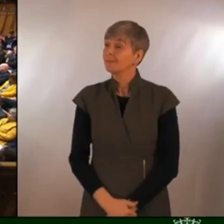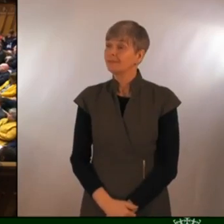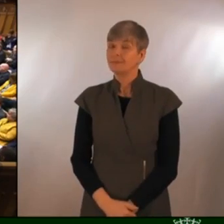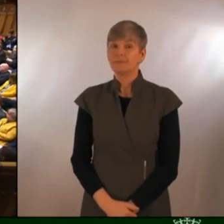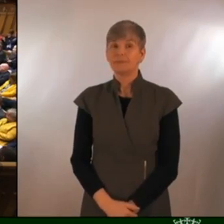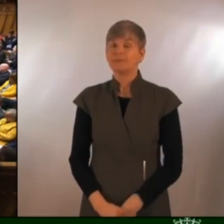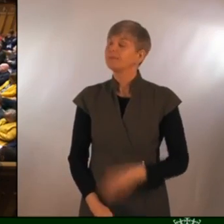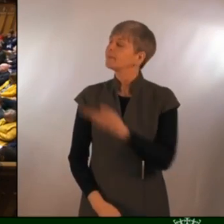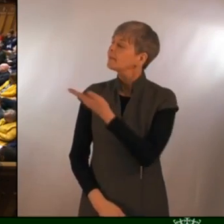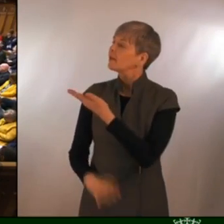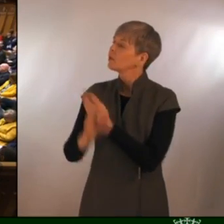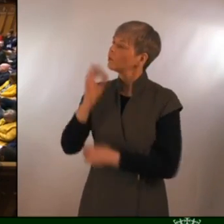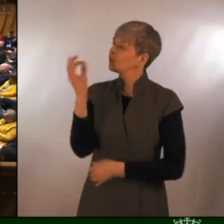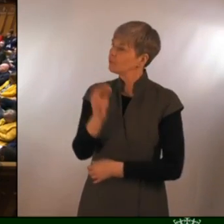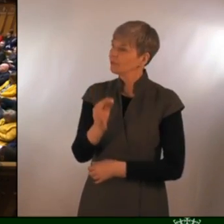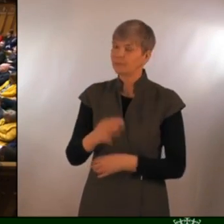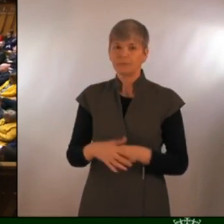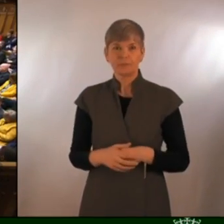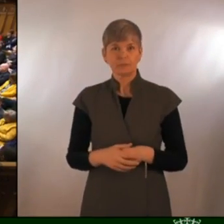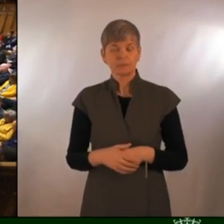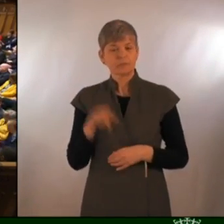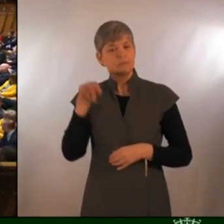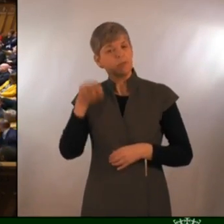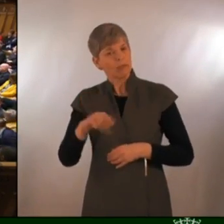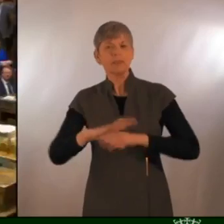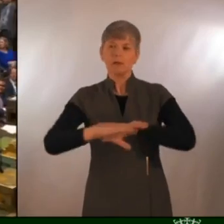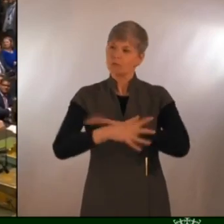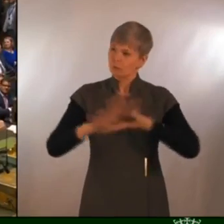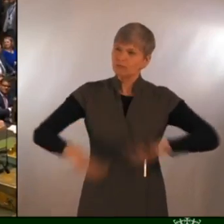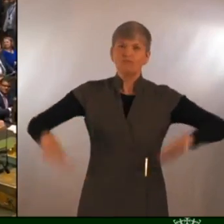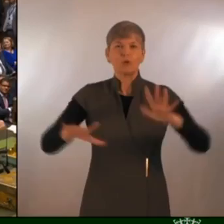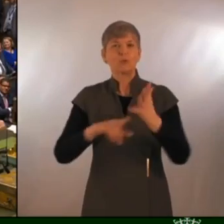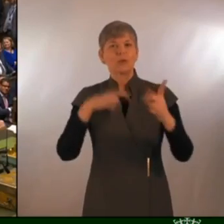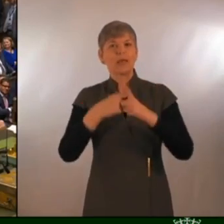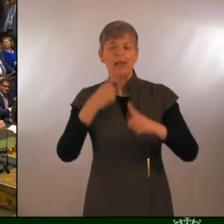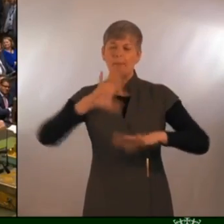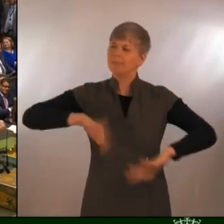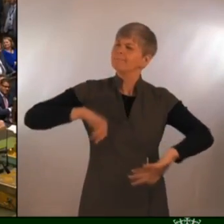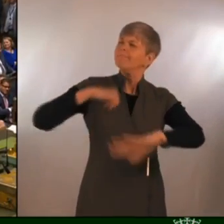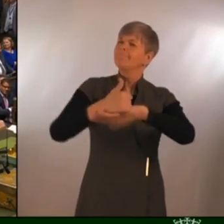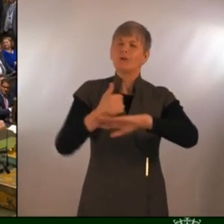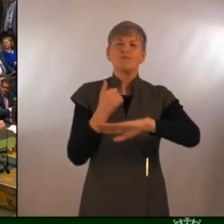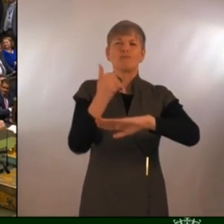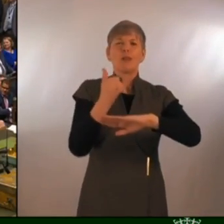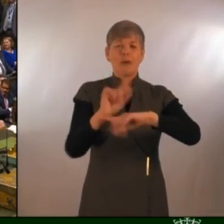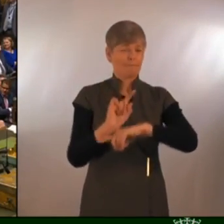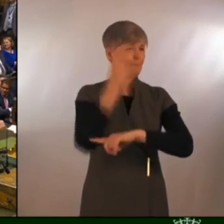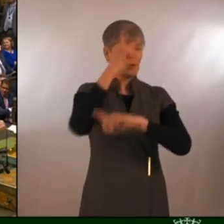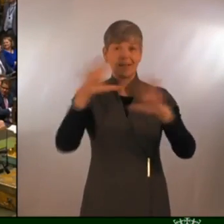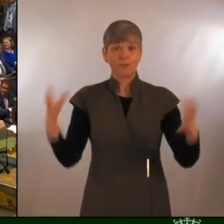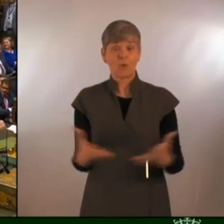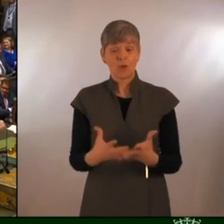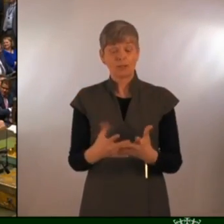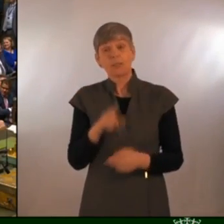As the country that brought railways to the world, what plans does my right honourable friend have to celebrate their 200th anniversary